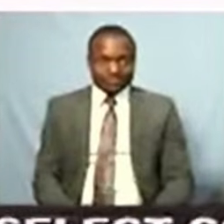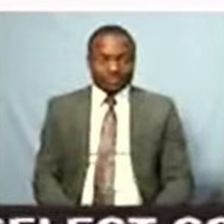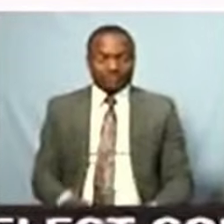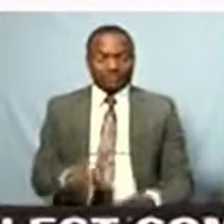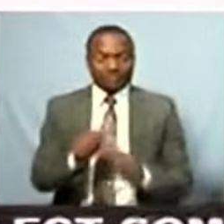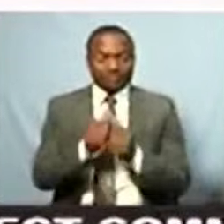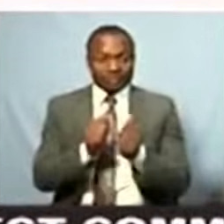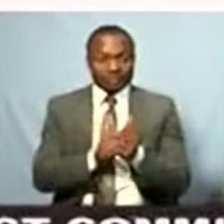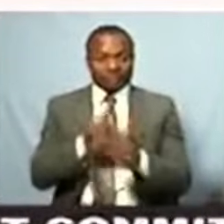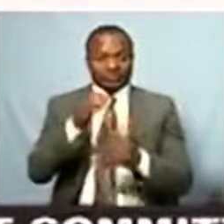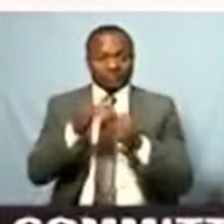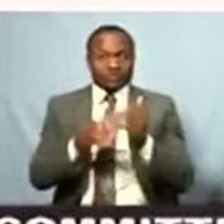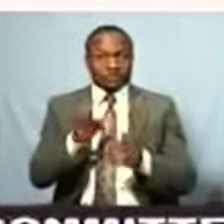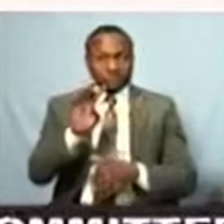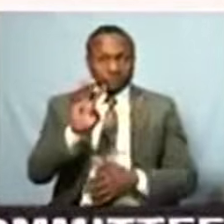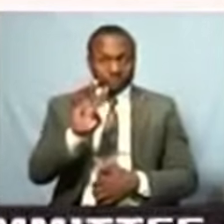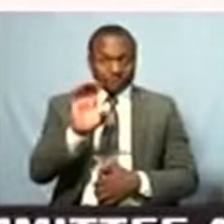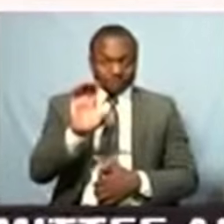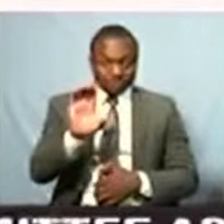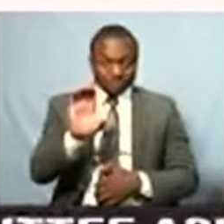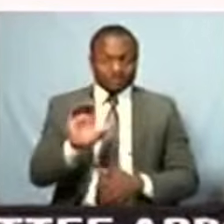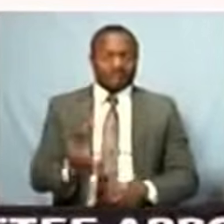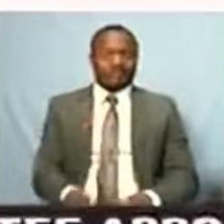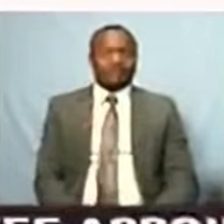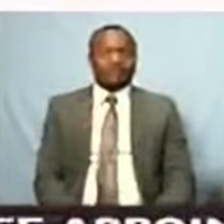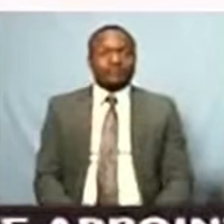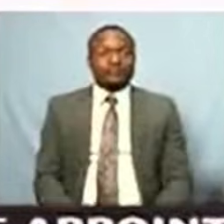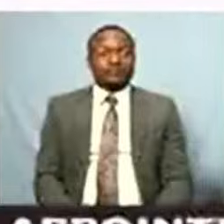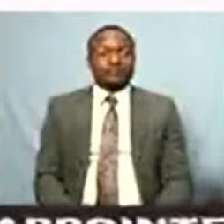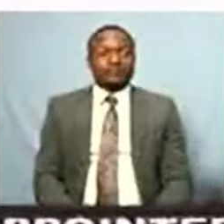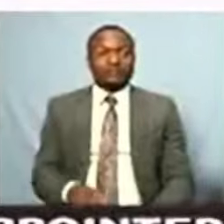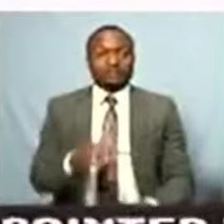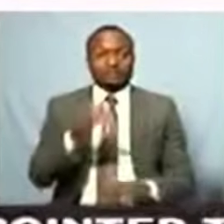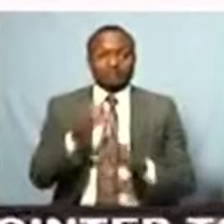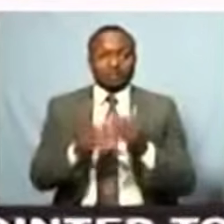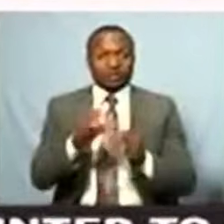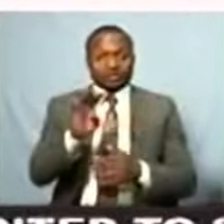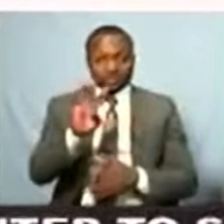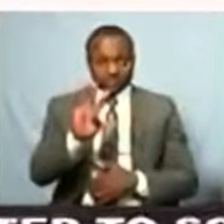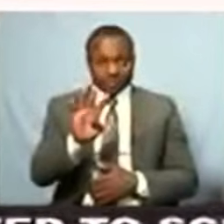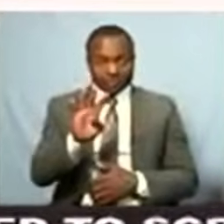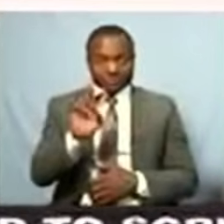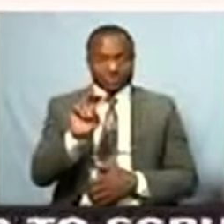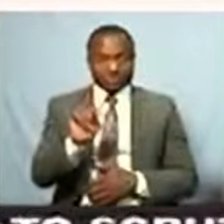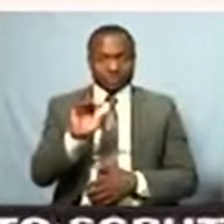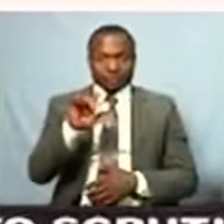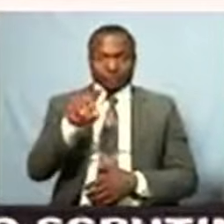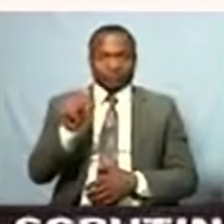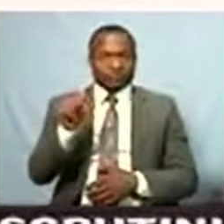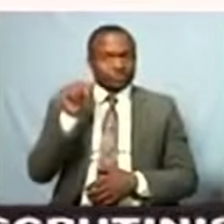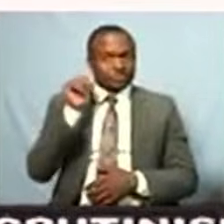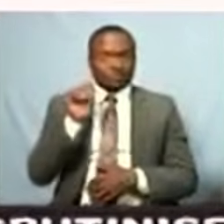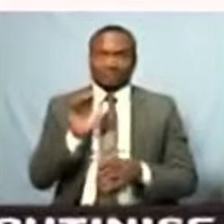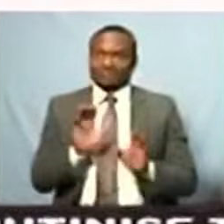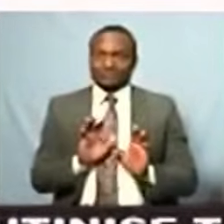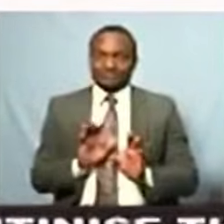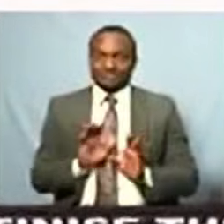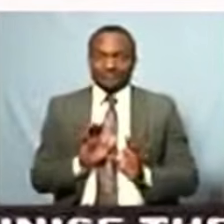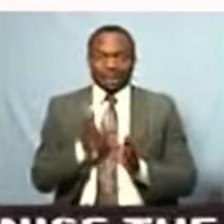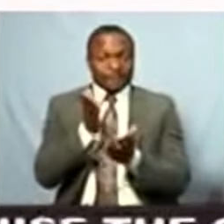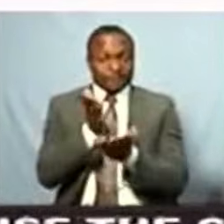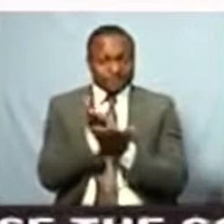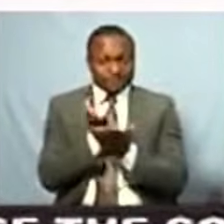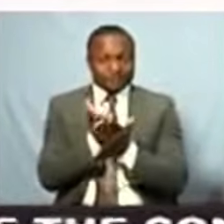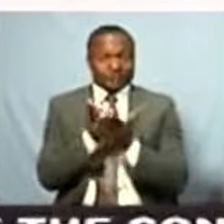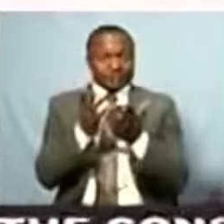With regard to clause 4C of clause 4, NIPA has no objection, as the proposal